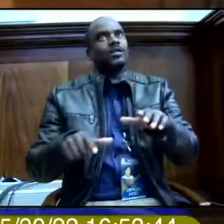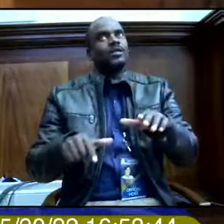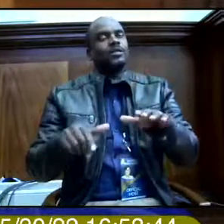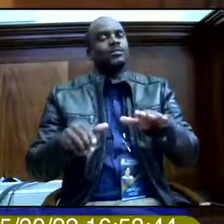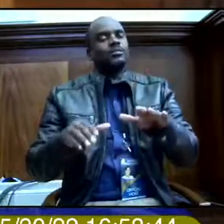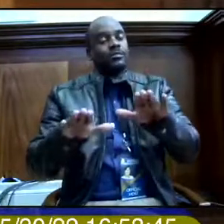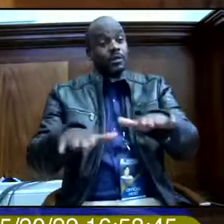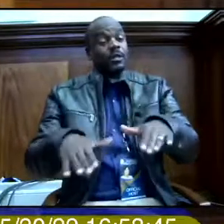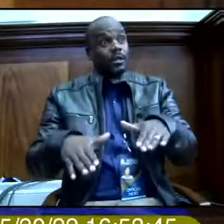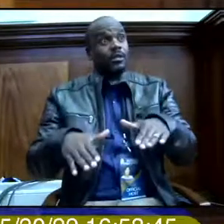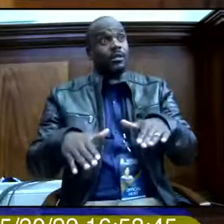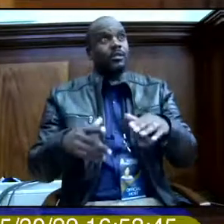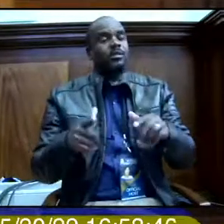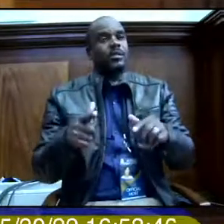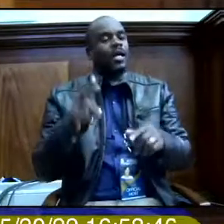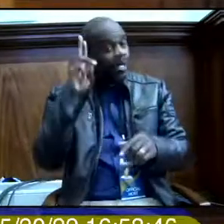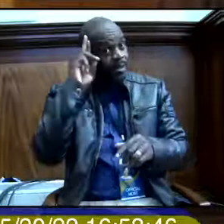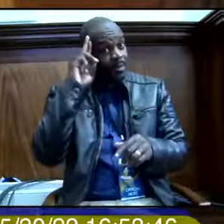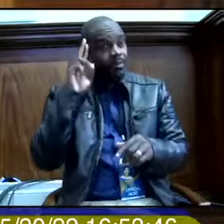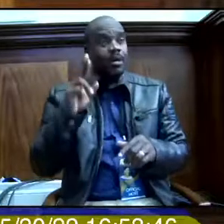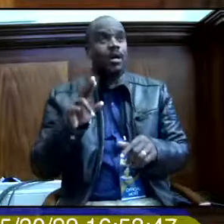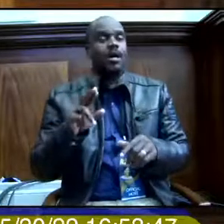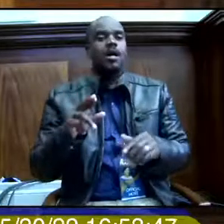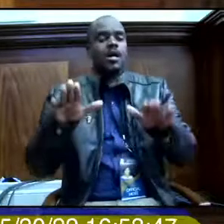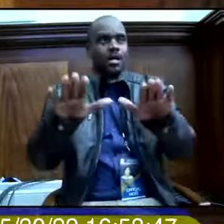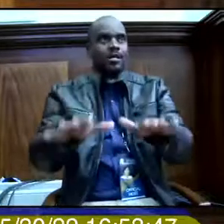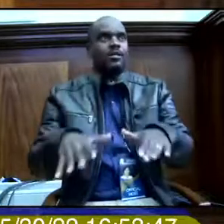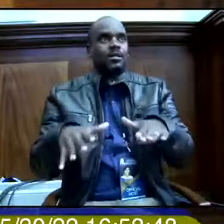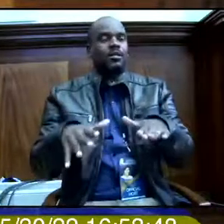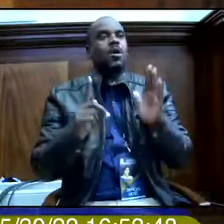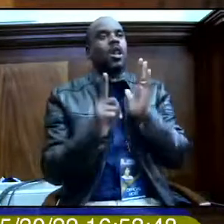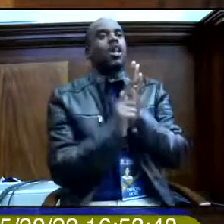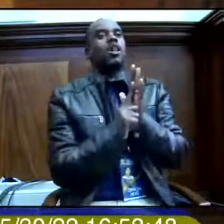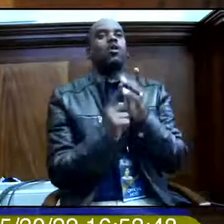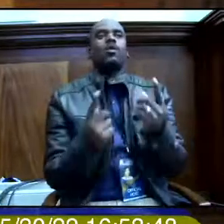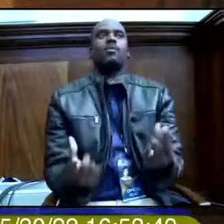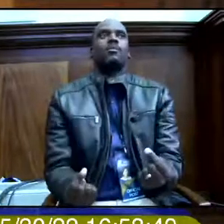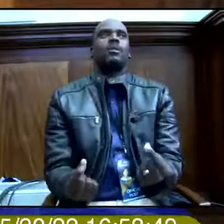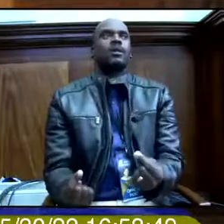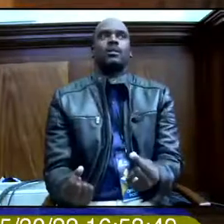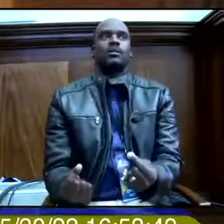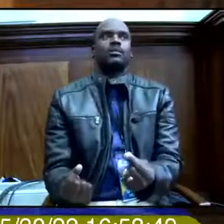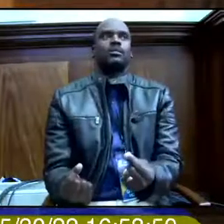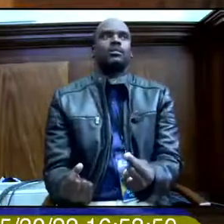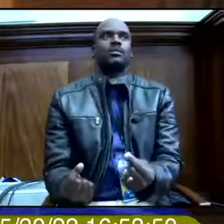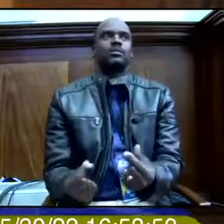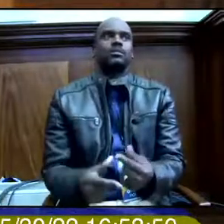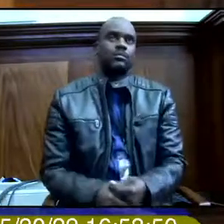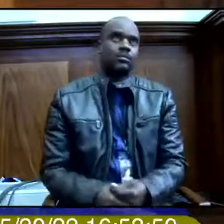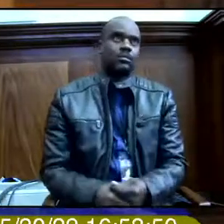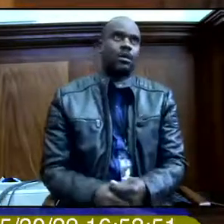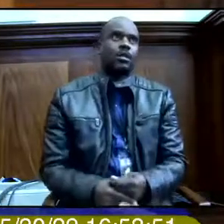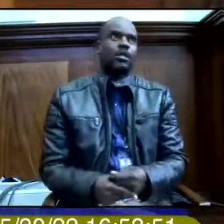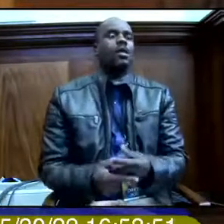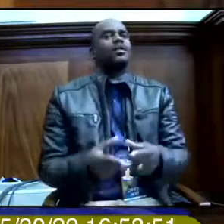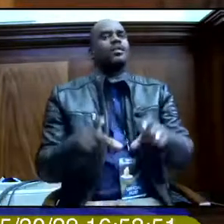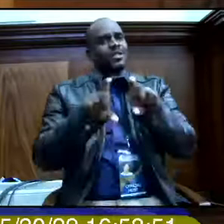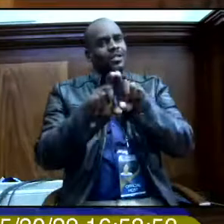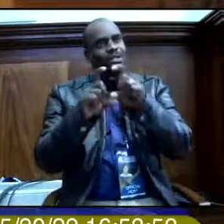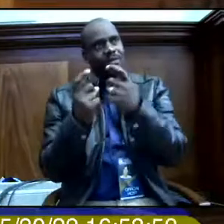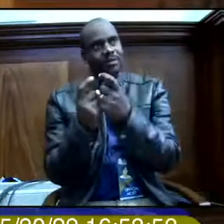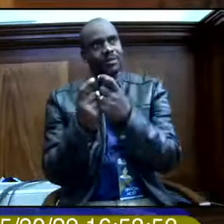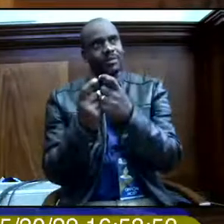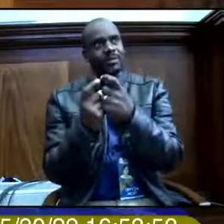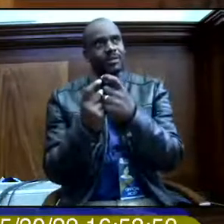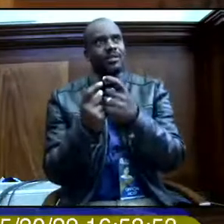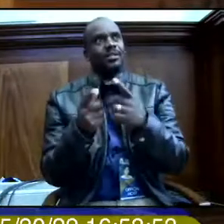remember as the legislature we are the lawmakers we become the custodian the executive arm of the state